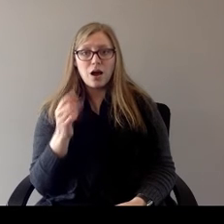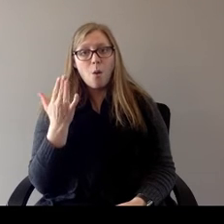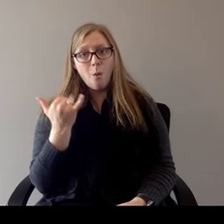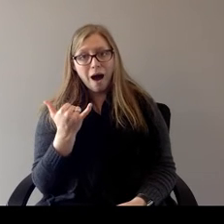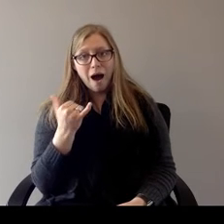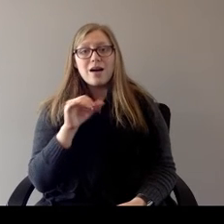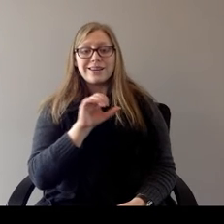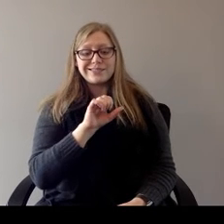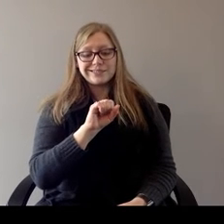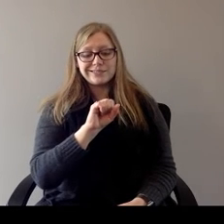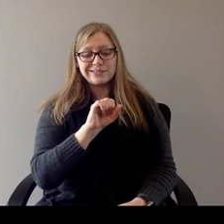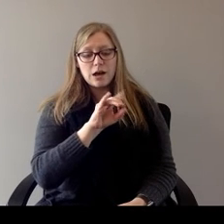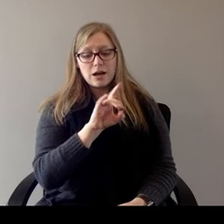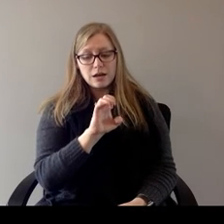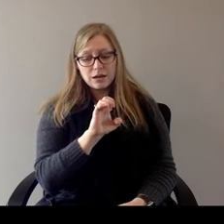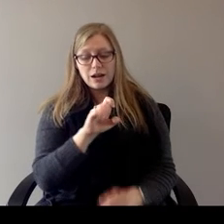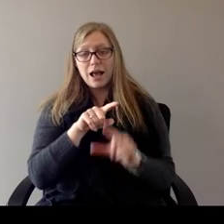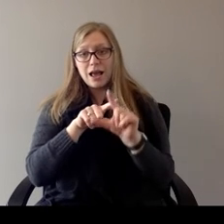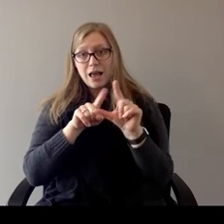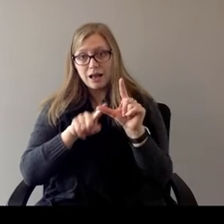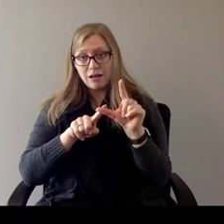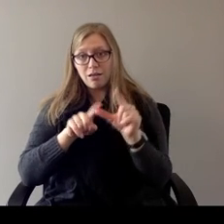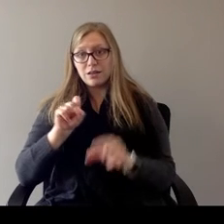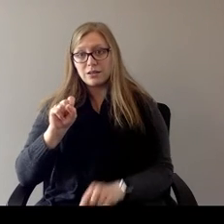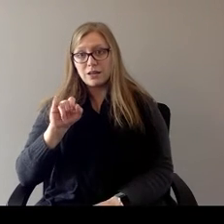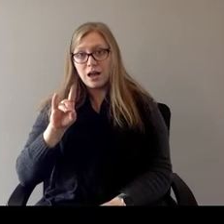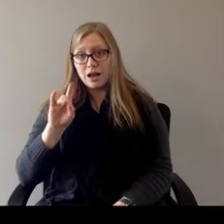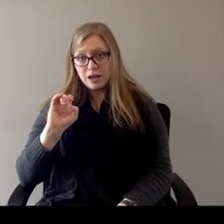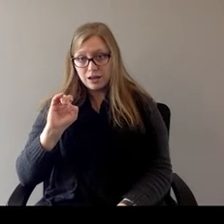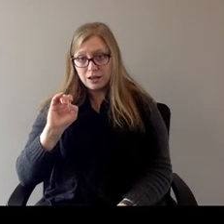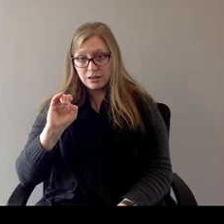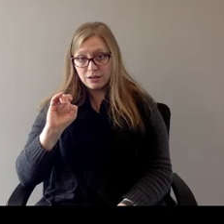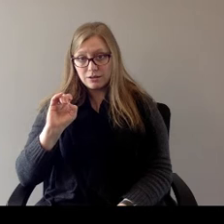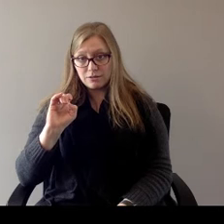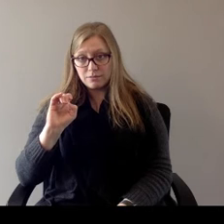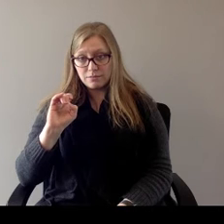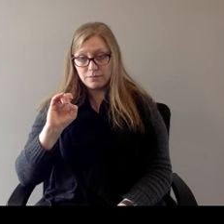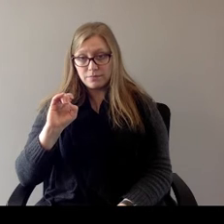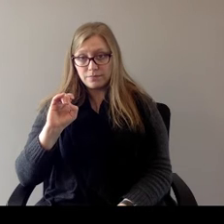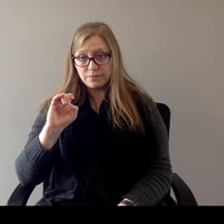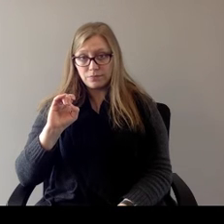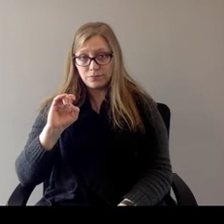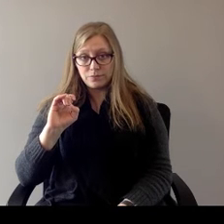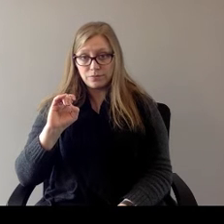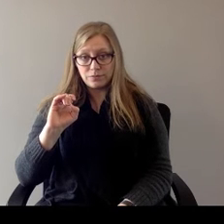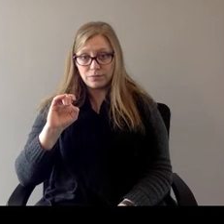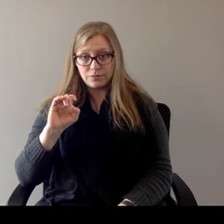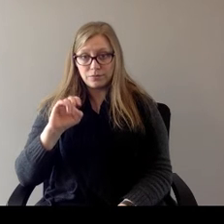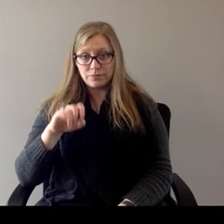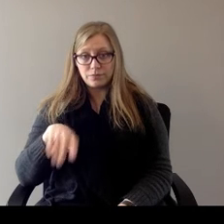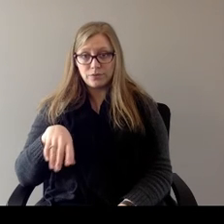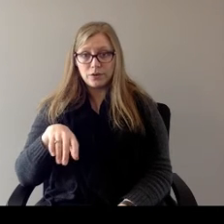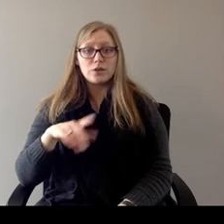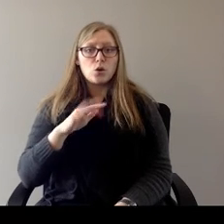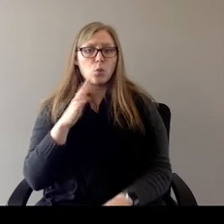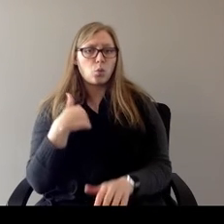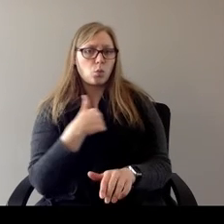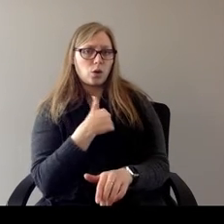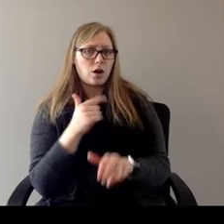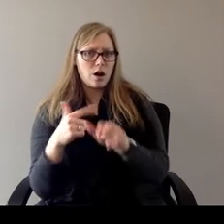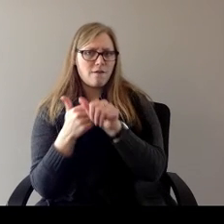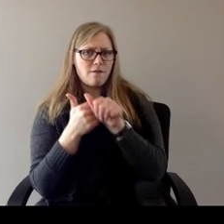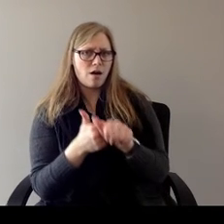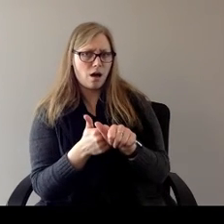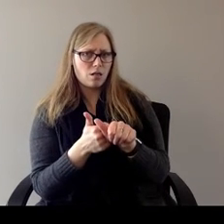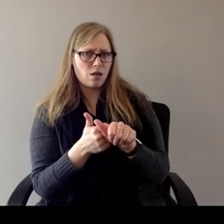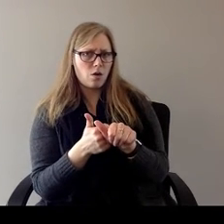with the first side, and it doesn't matter which one we pick, but we can maybe follow the congruent statement. So it starts